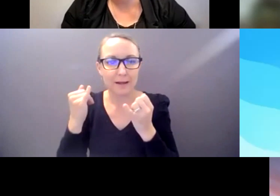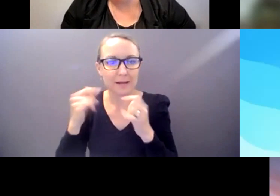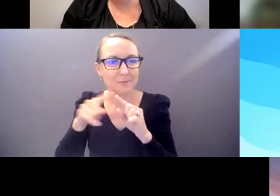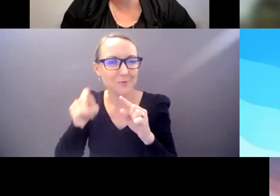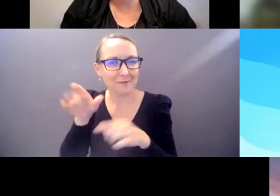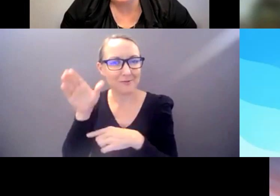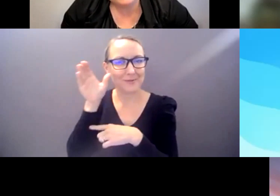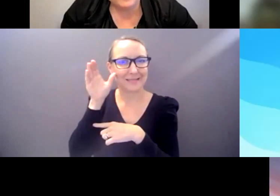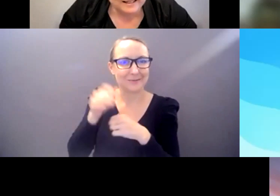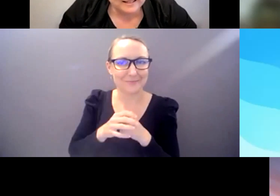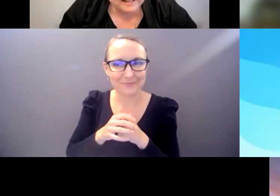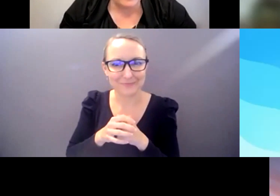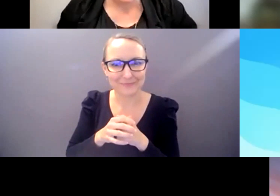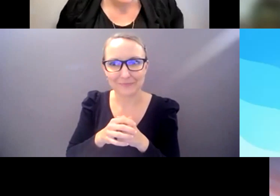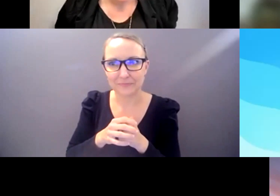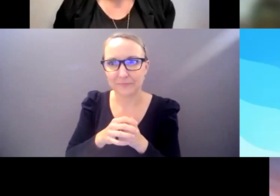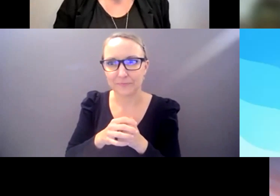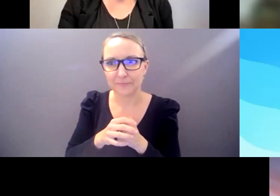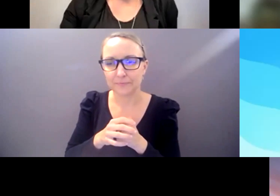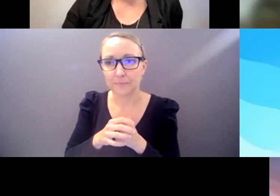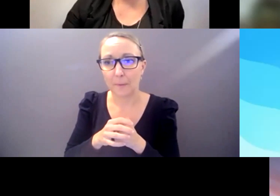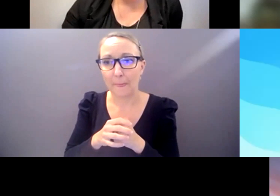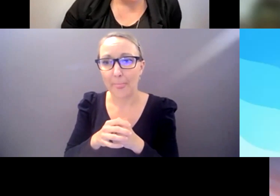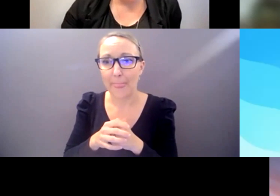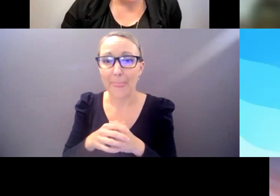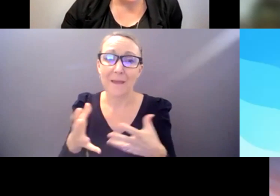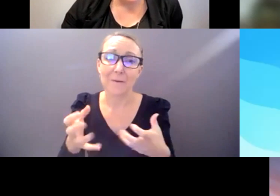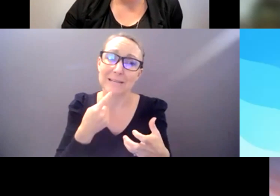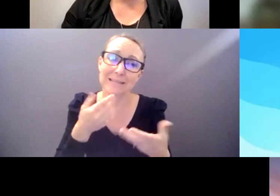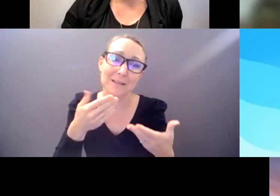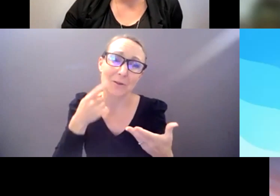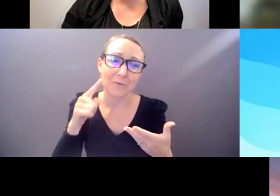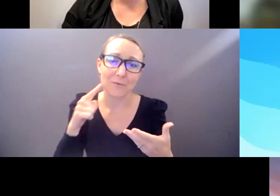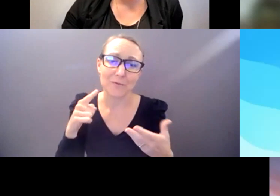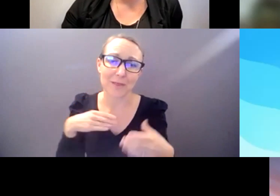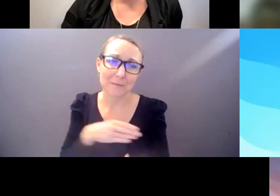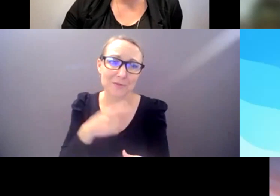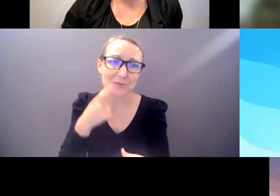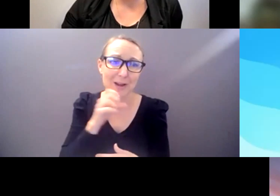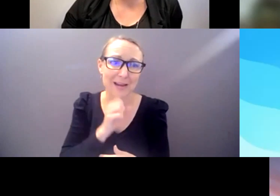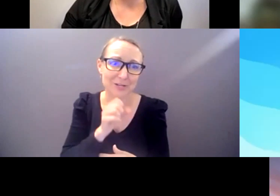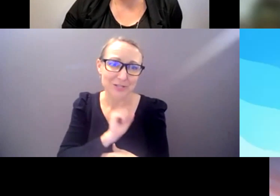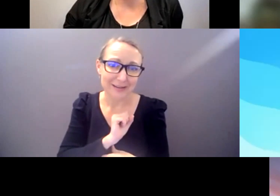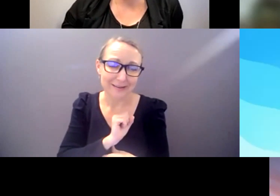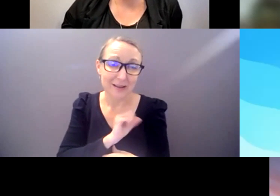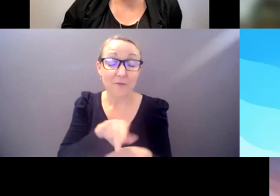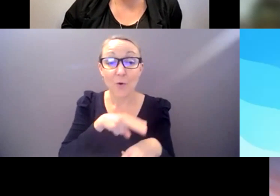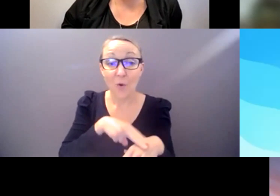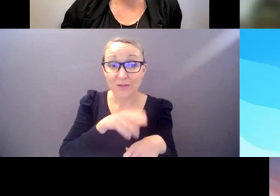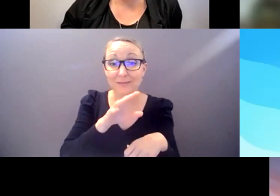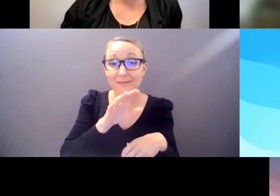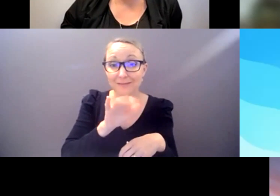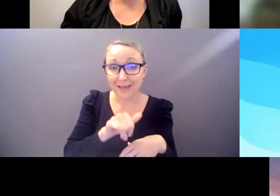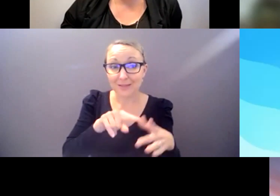just to find the resources. I want to thank the Commission on Aging, which of course convenes the statewide